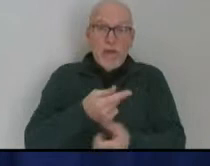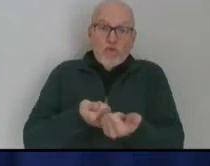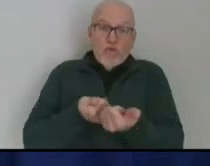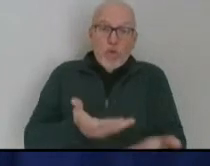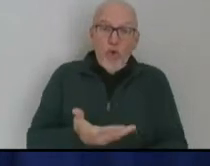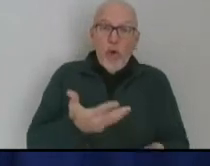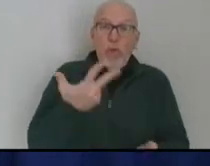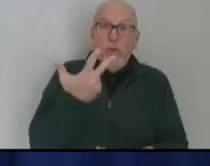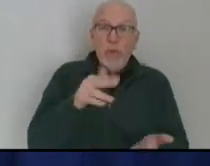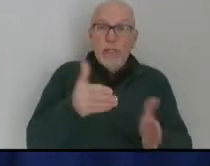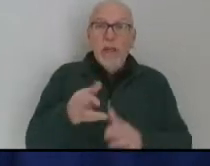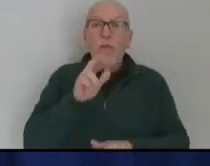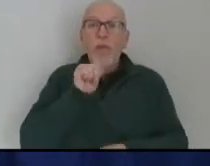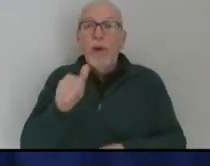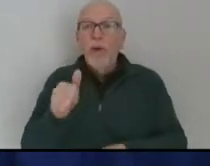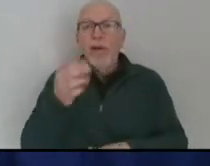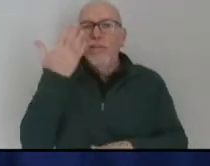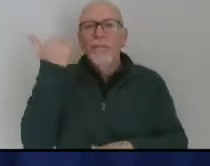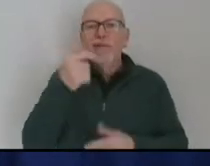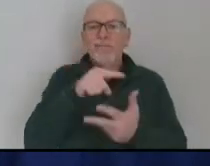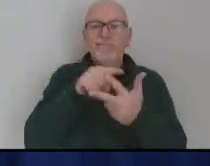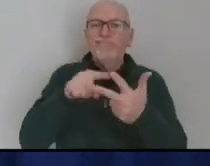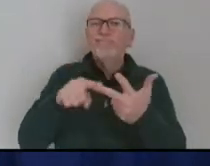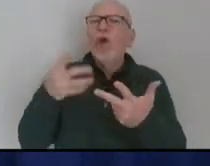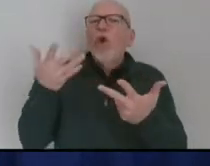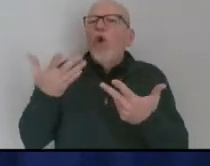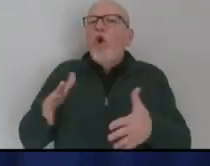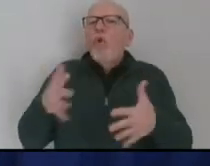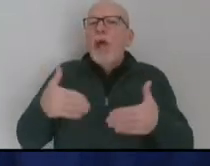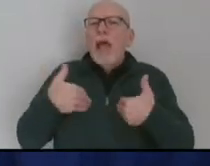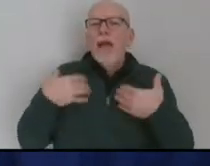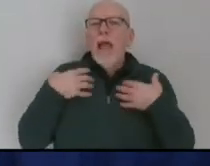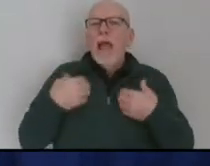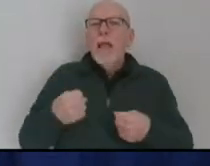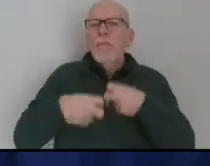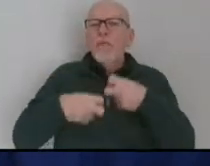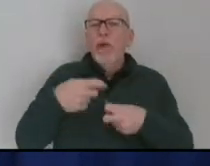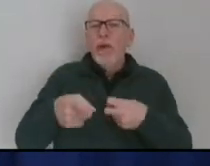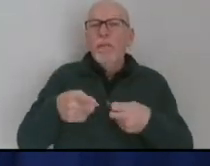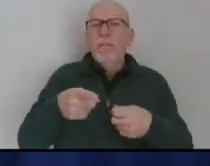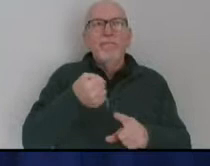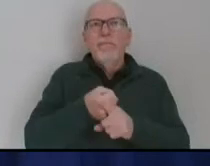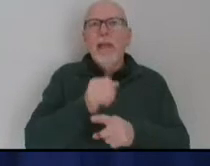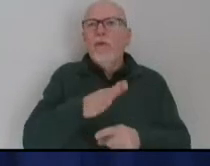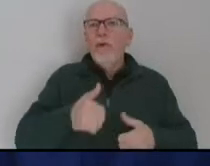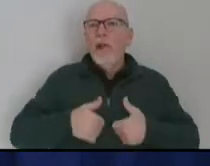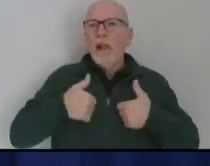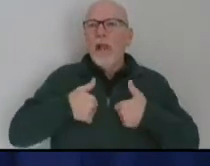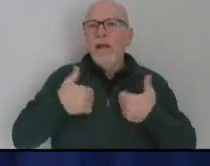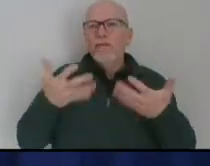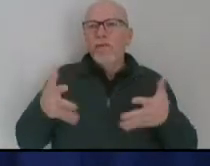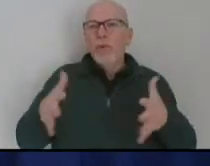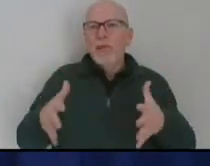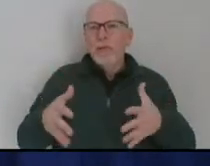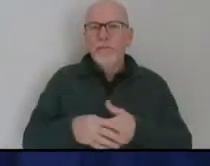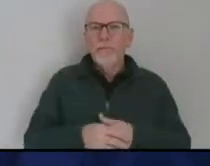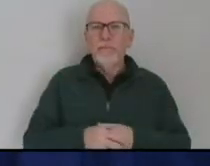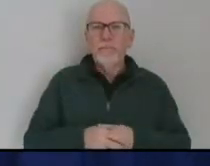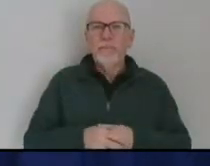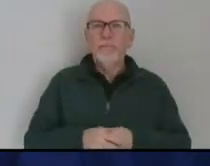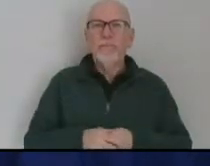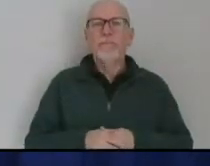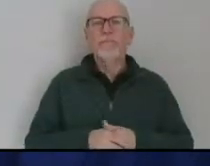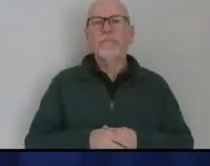deaths because these individuals already had health conditions that would have impacted their life expectancy